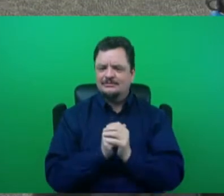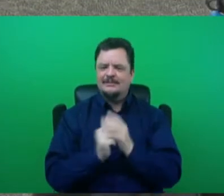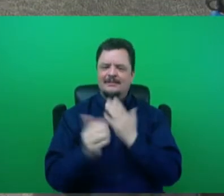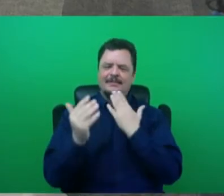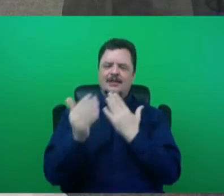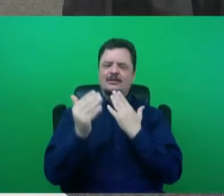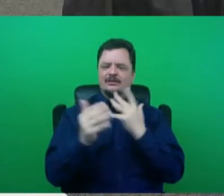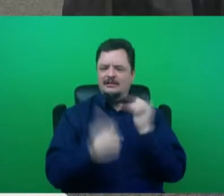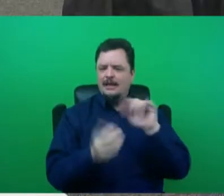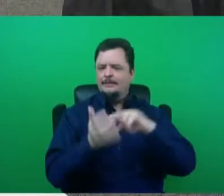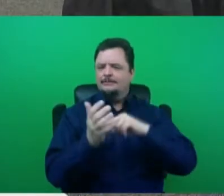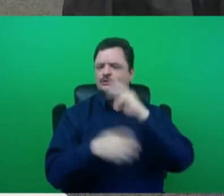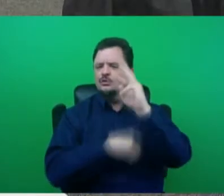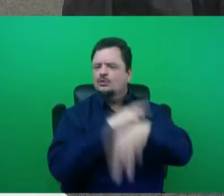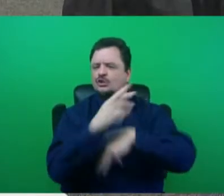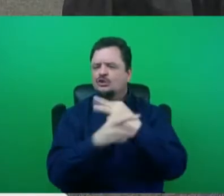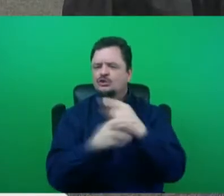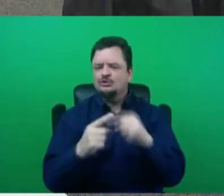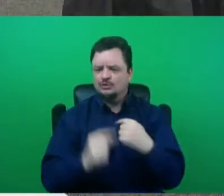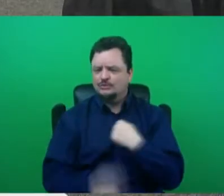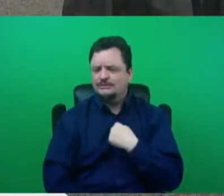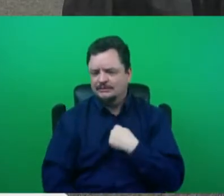Carrie.